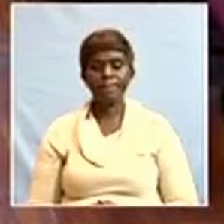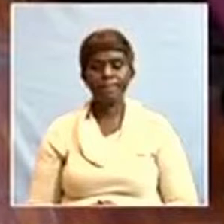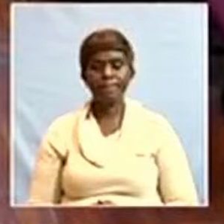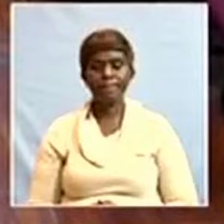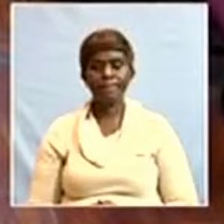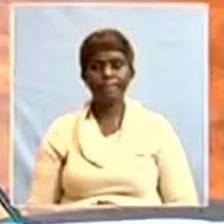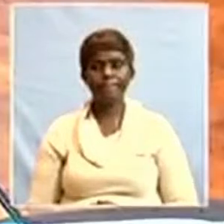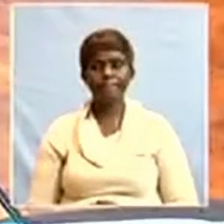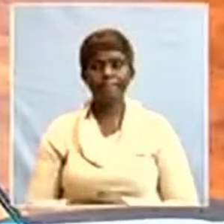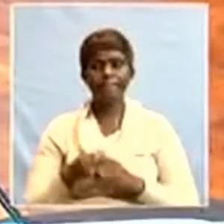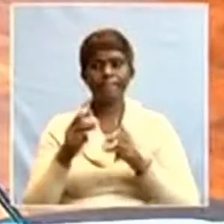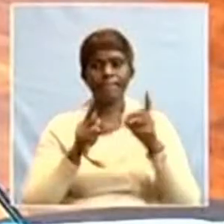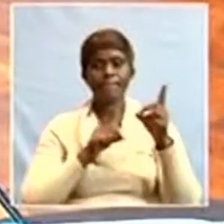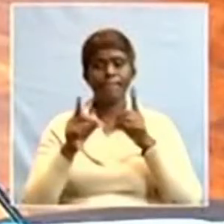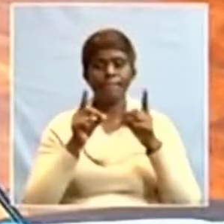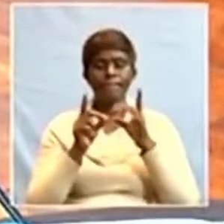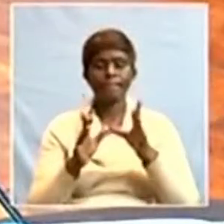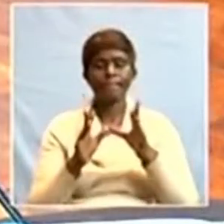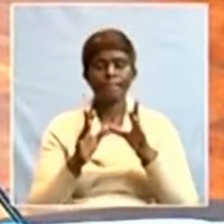Director, social